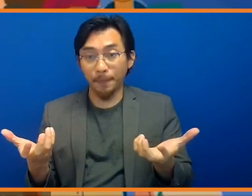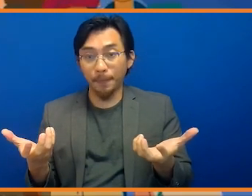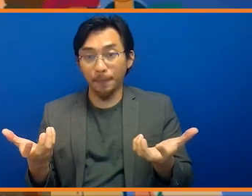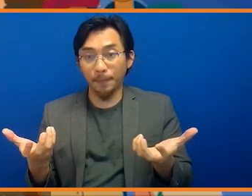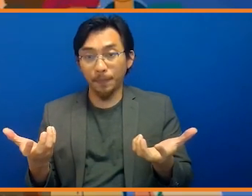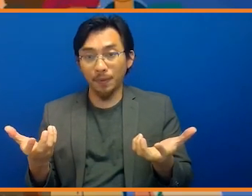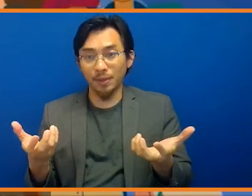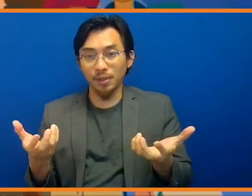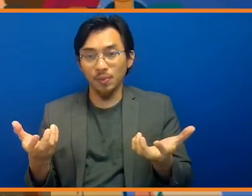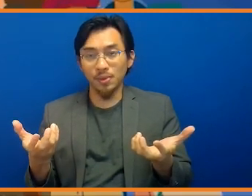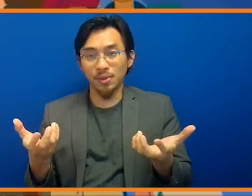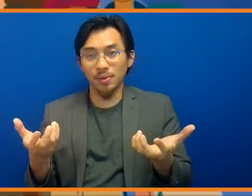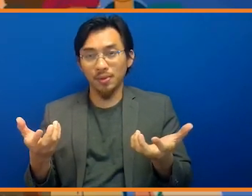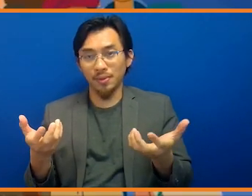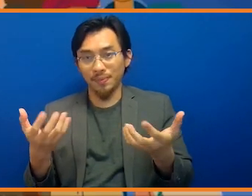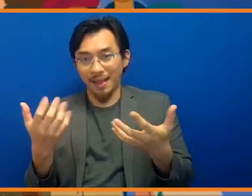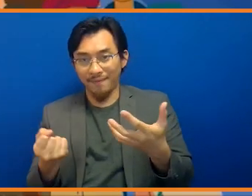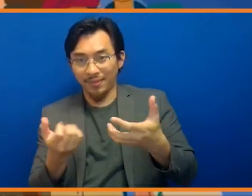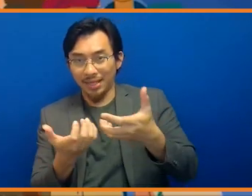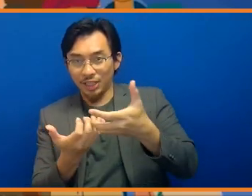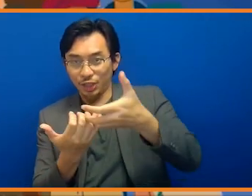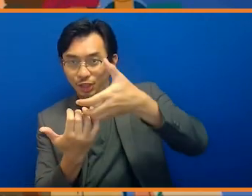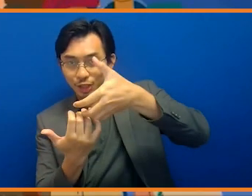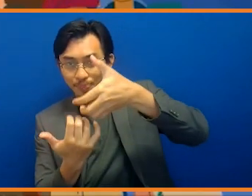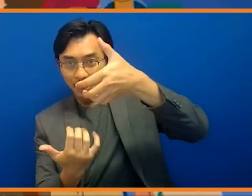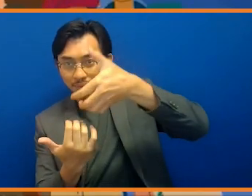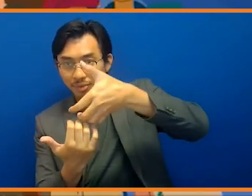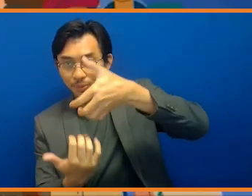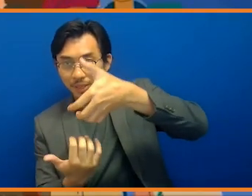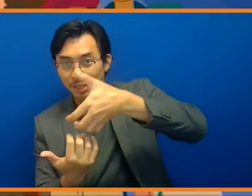by the guacamole. The what is that?